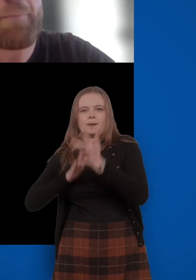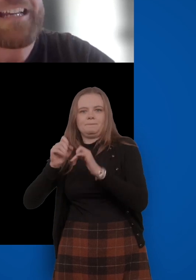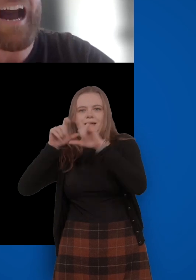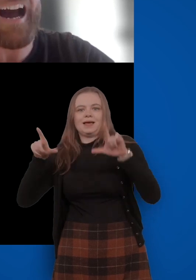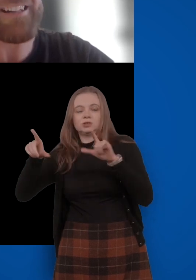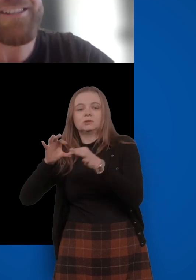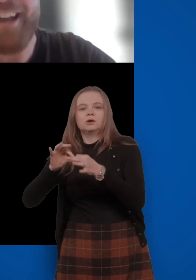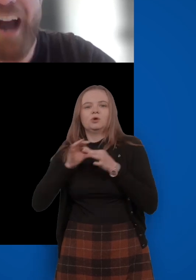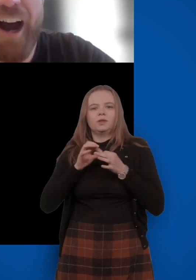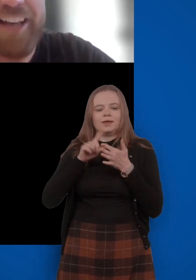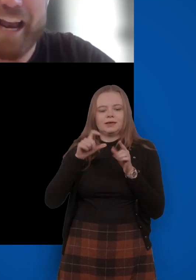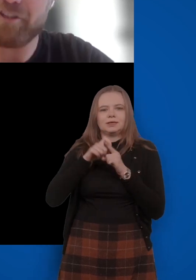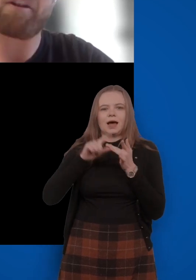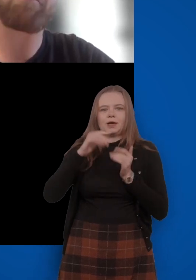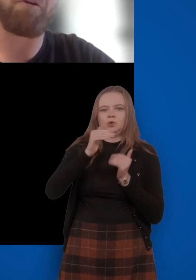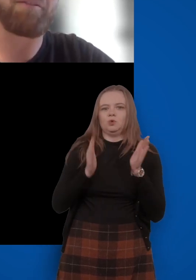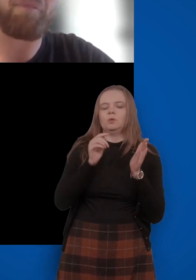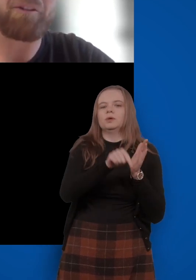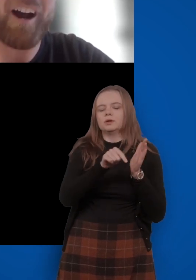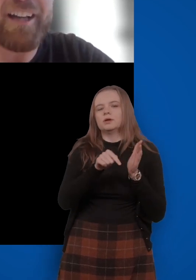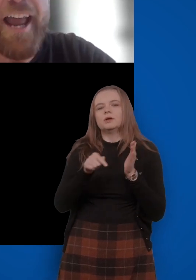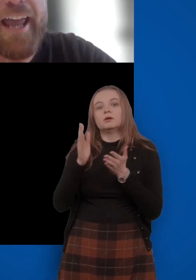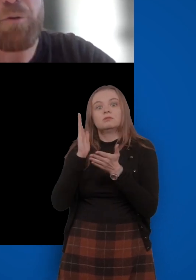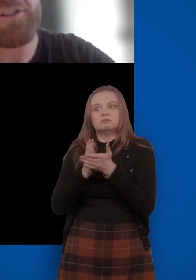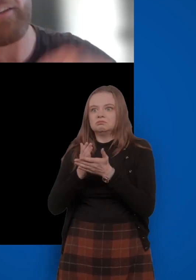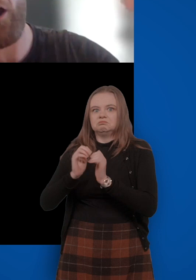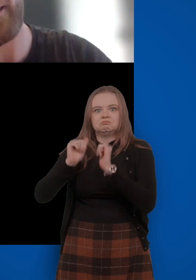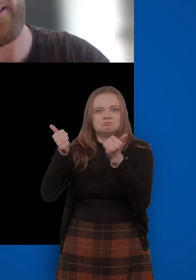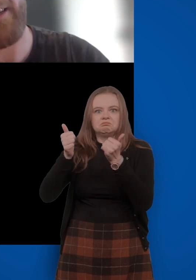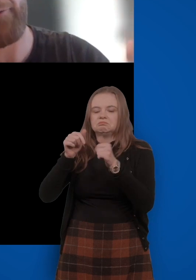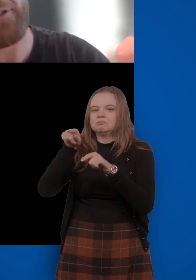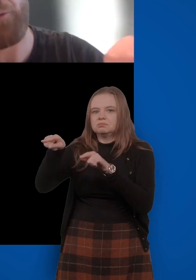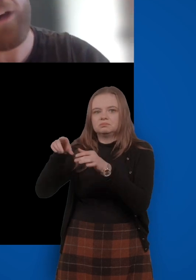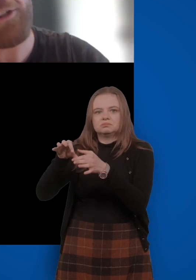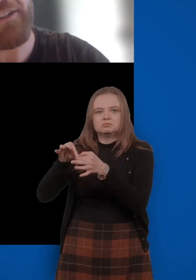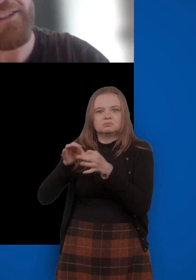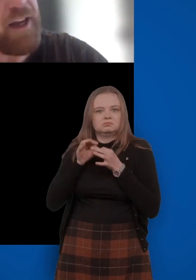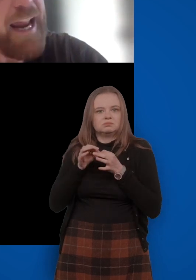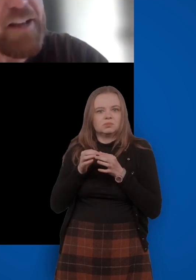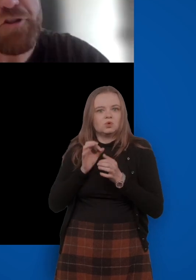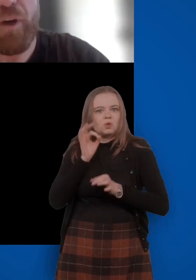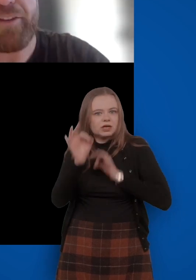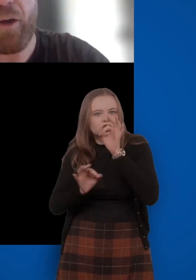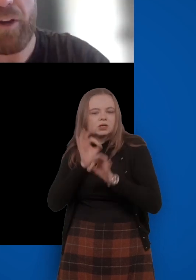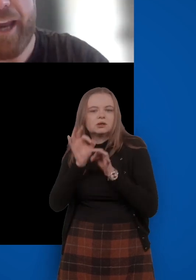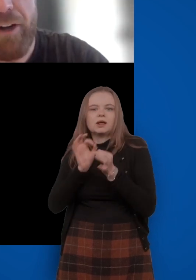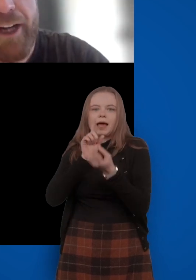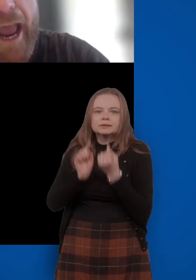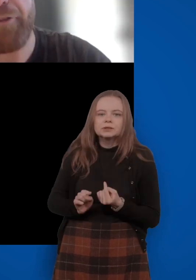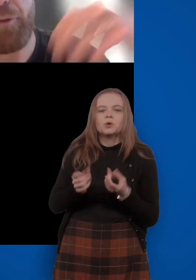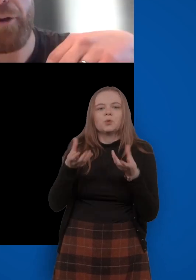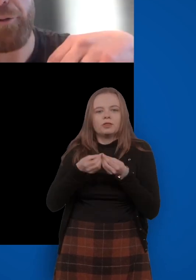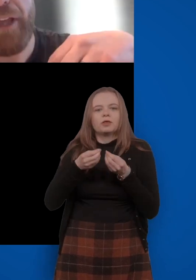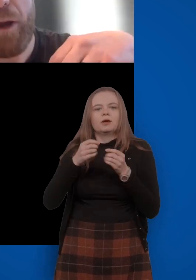Cube, because it's actually very informative and well done. And it will set the context then for some questions and answers with